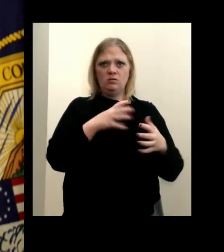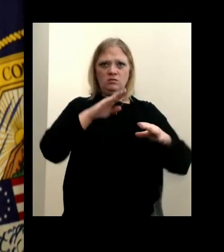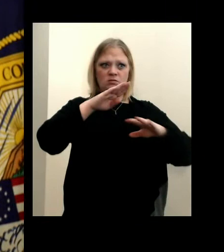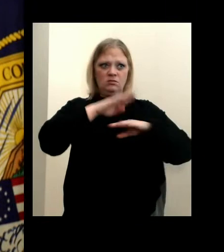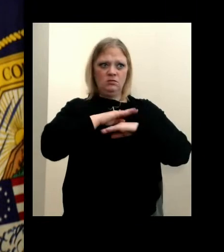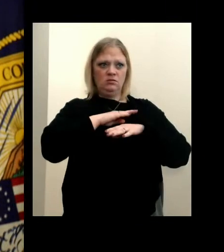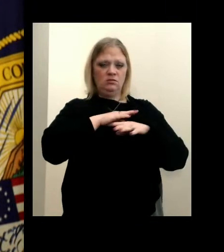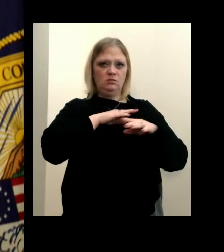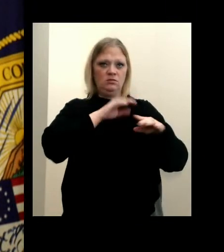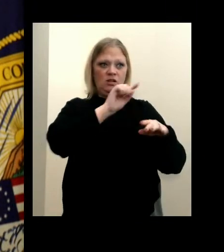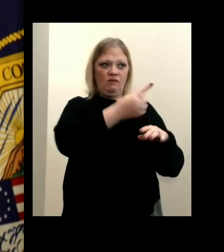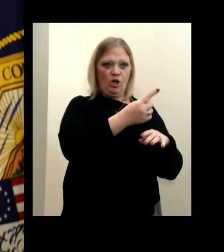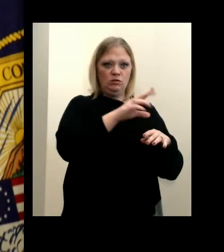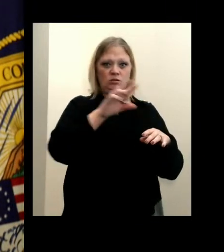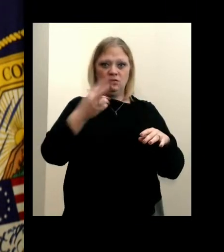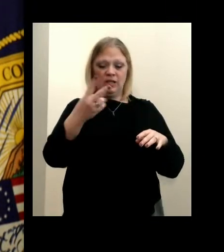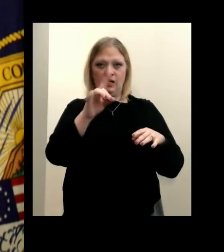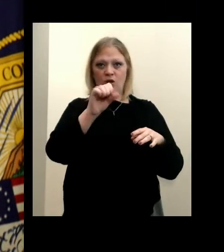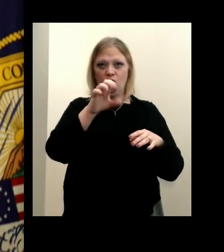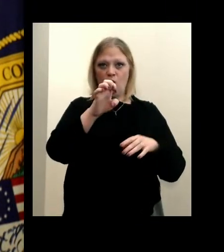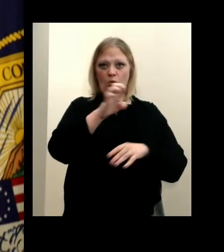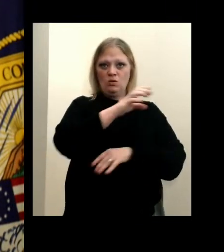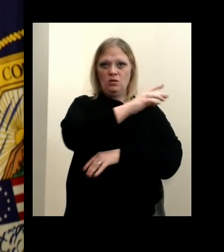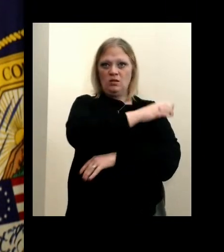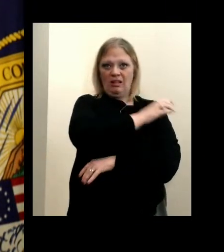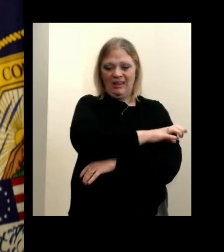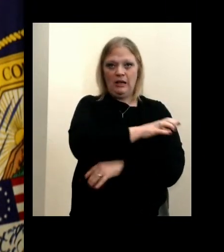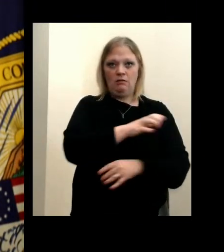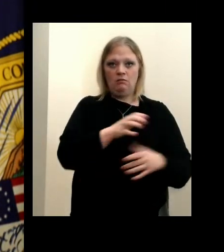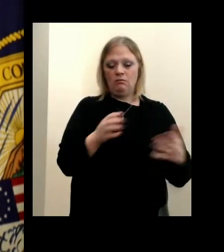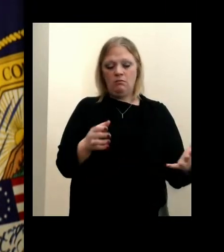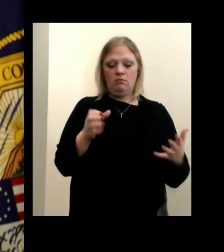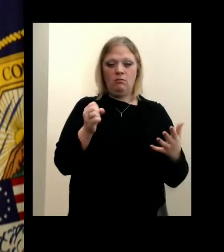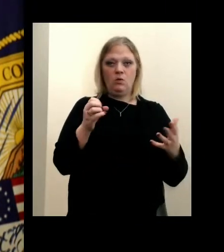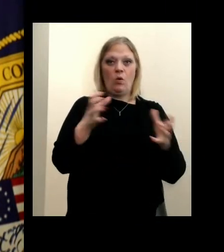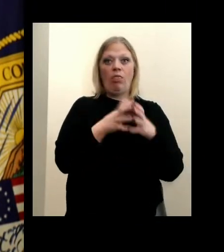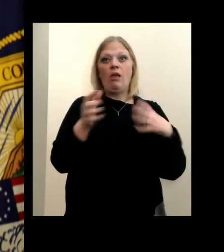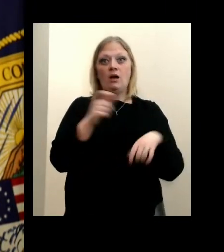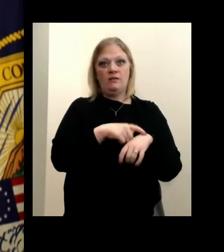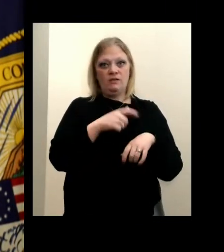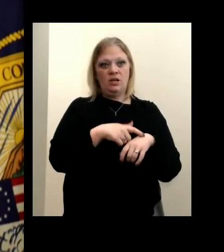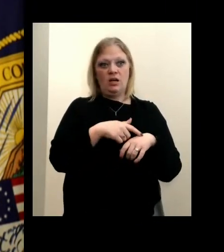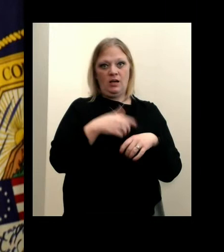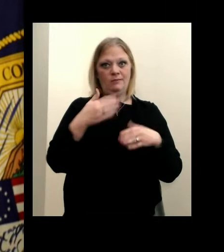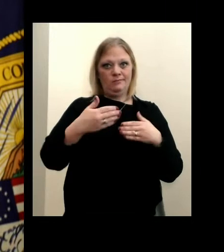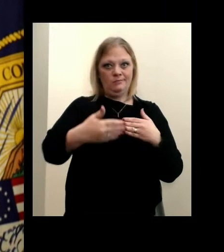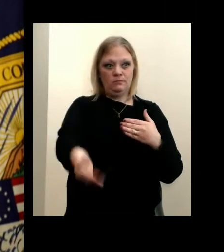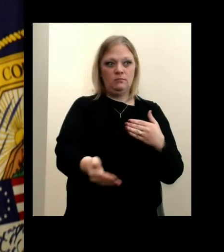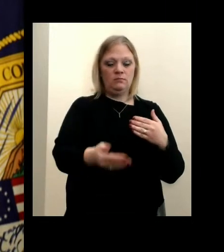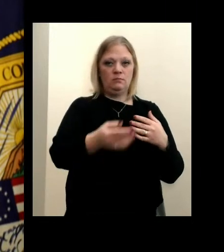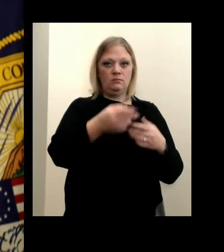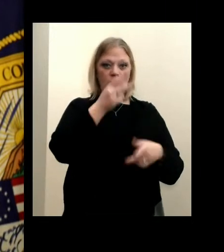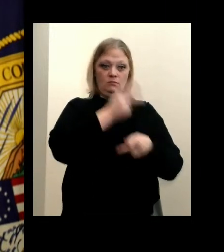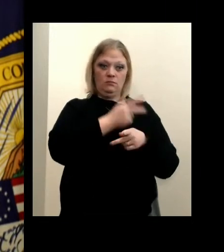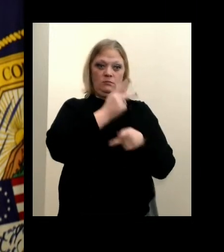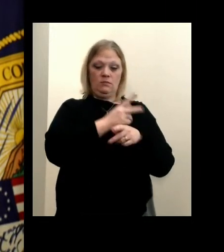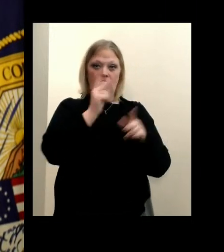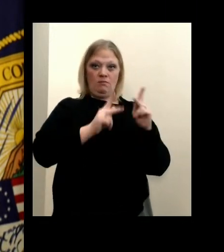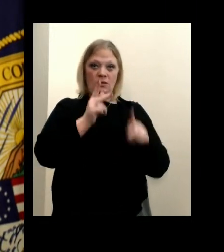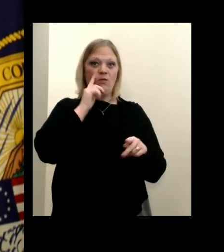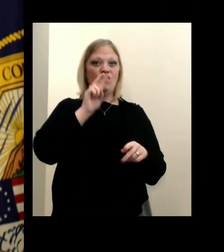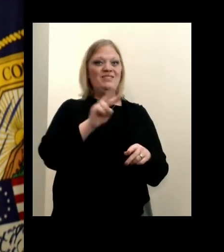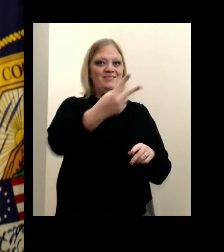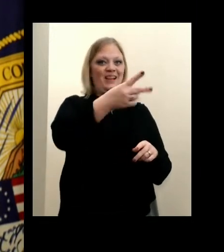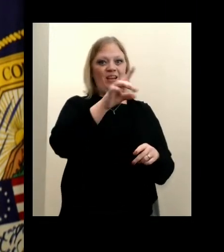clinic, and so we're going to be spending a lot of time in the next few weeks probably addressing the individuals who are going to get second